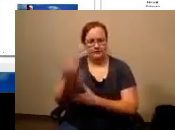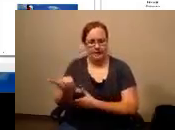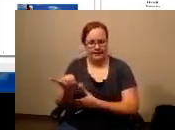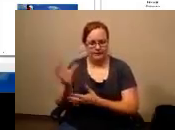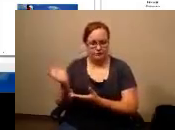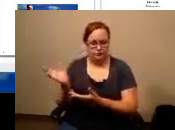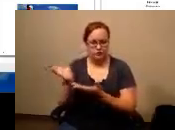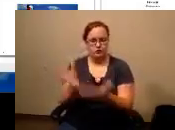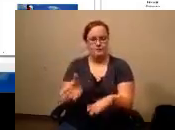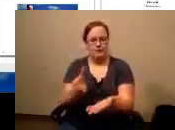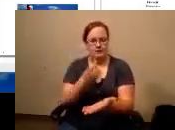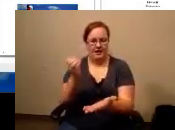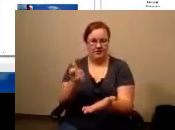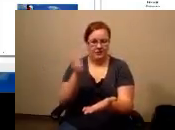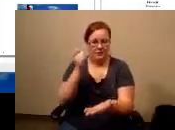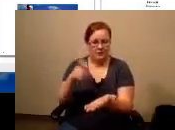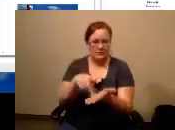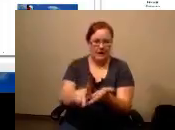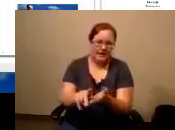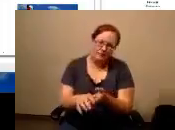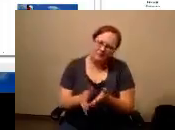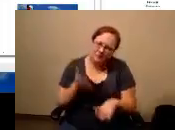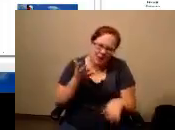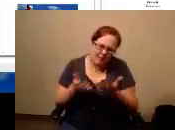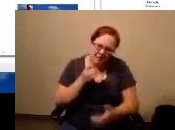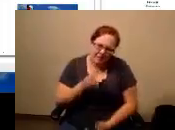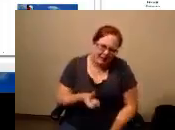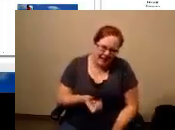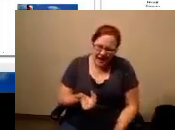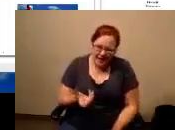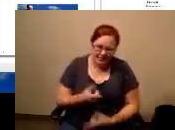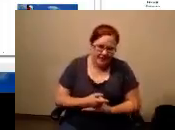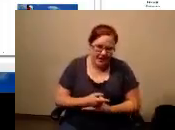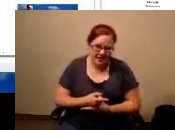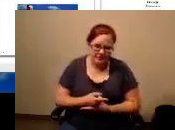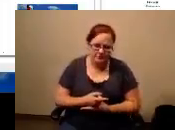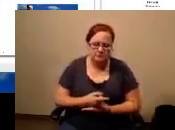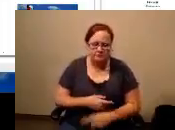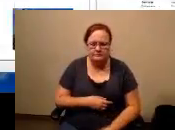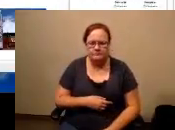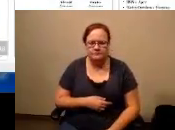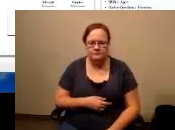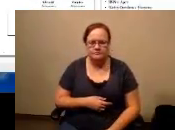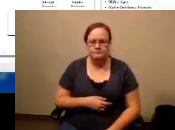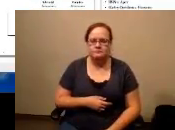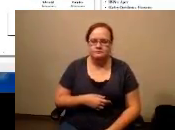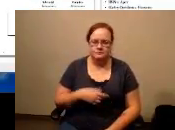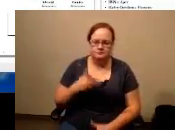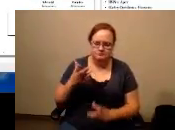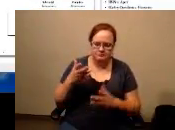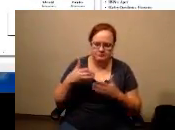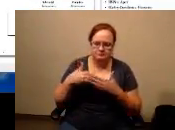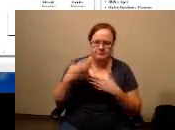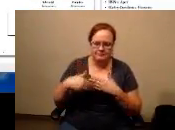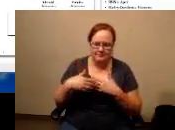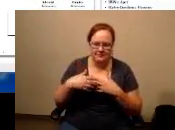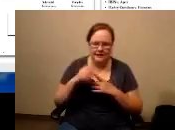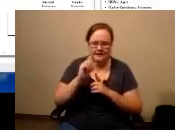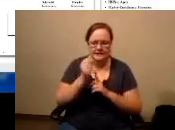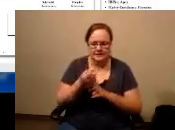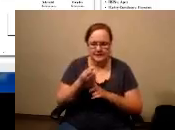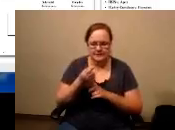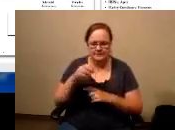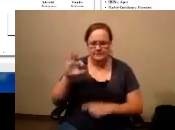pay? Probably not, right? We go to one other scenario. Vern runs